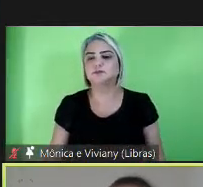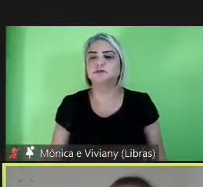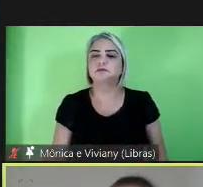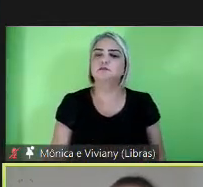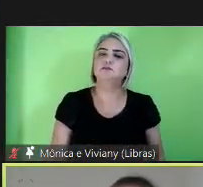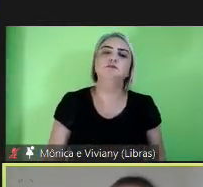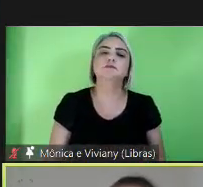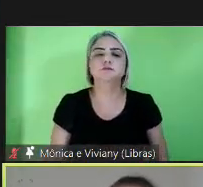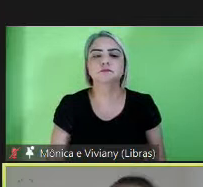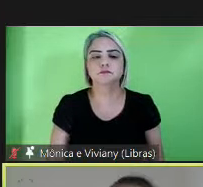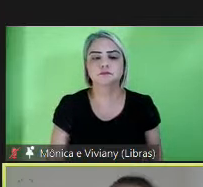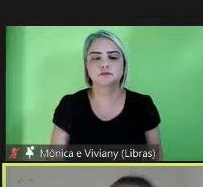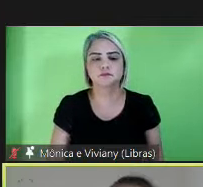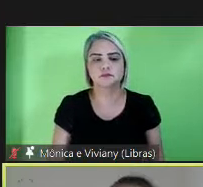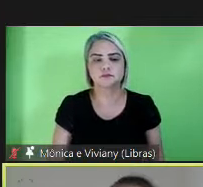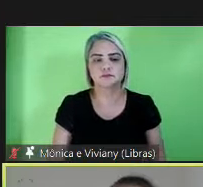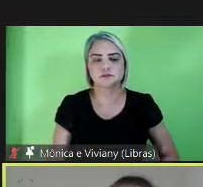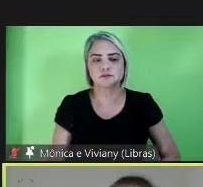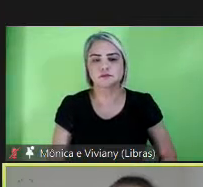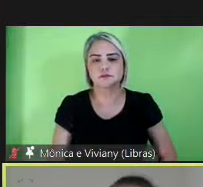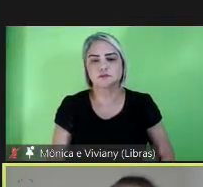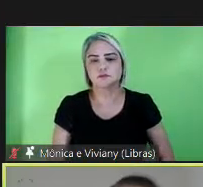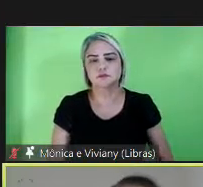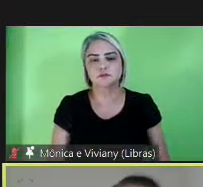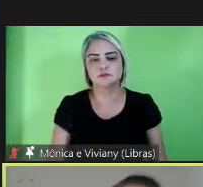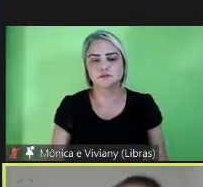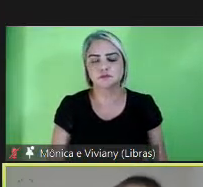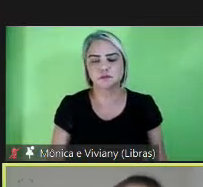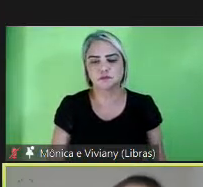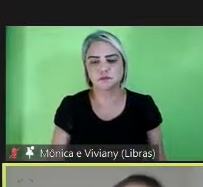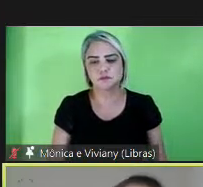You can go to the next slide.